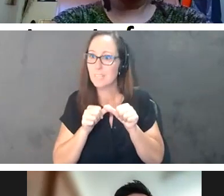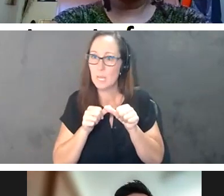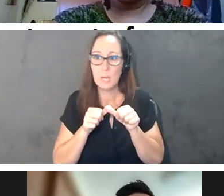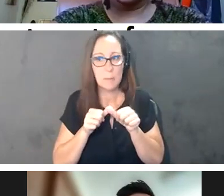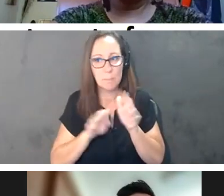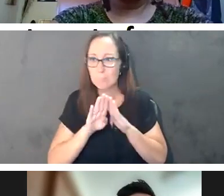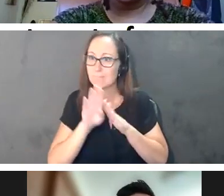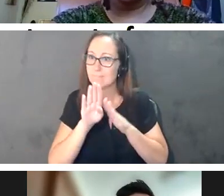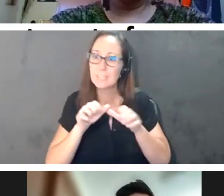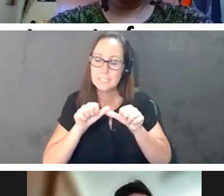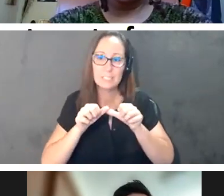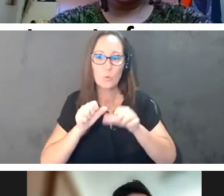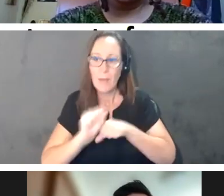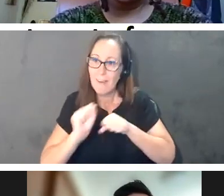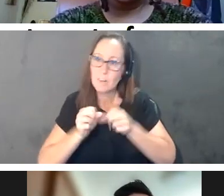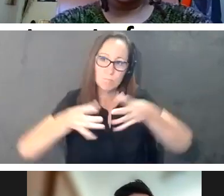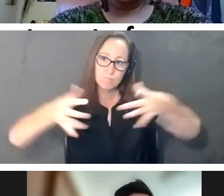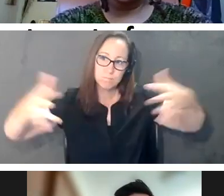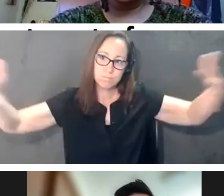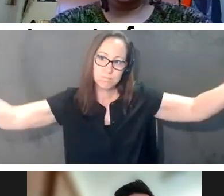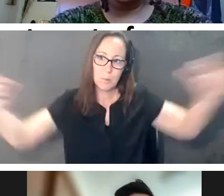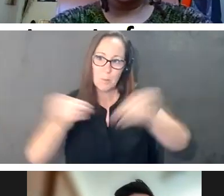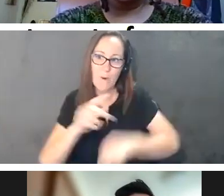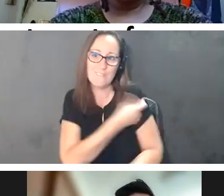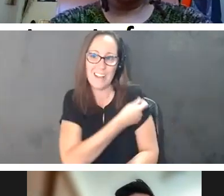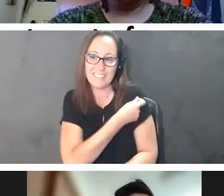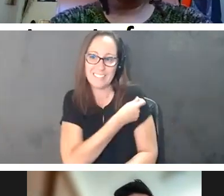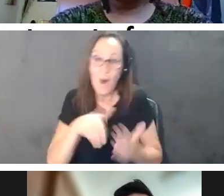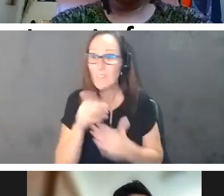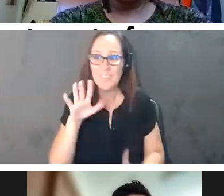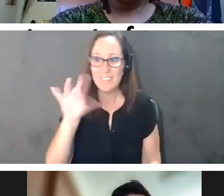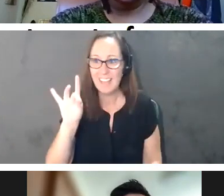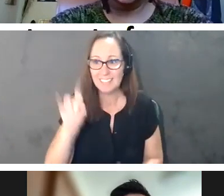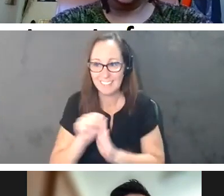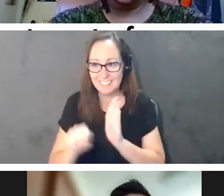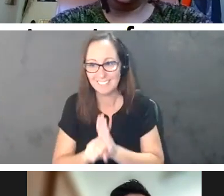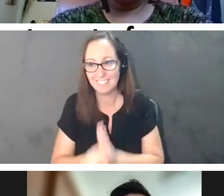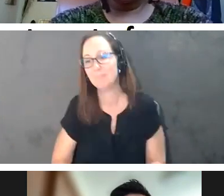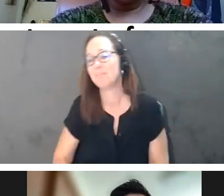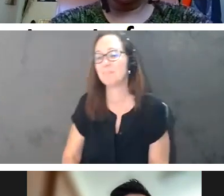our efforts in trying to vaccinate all 58. Thank you.